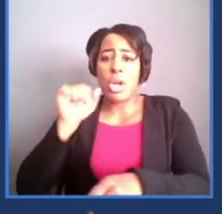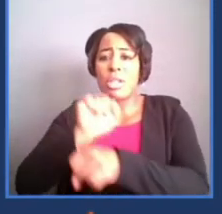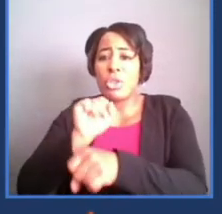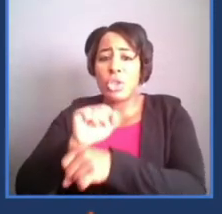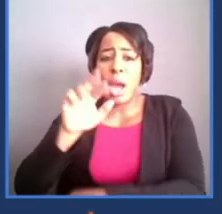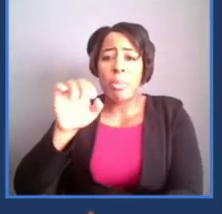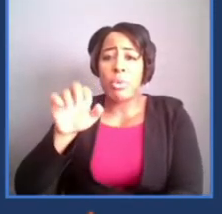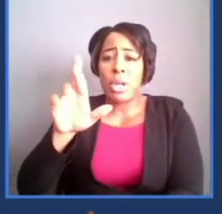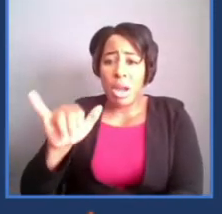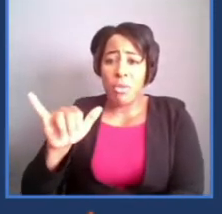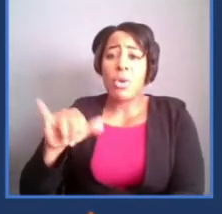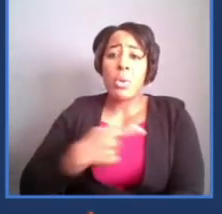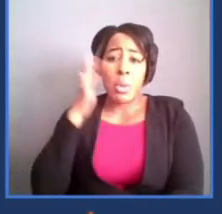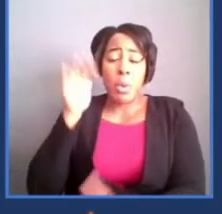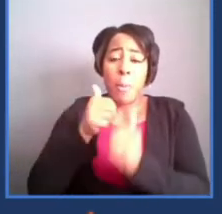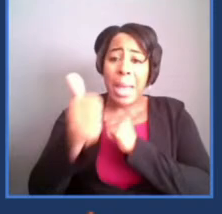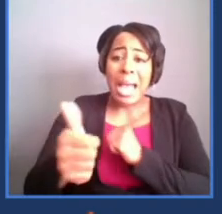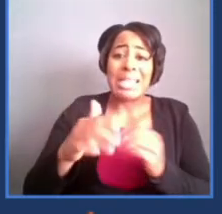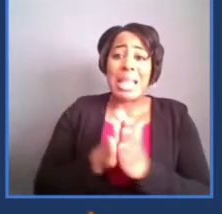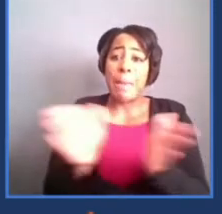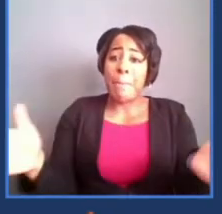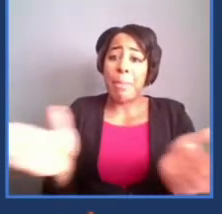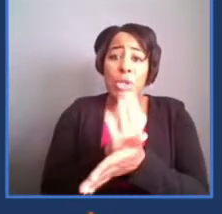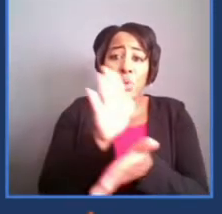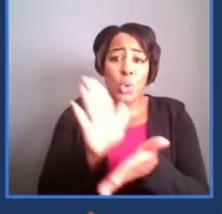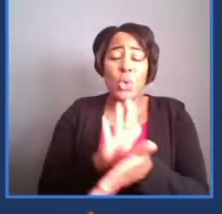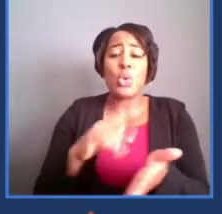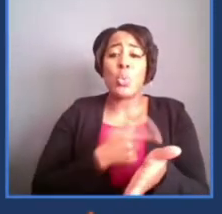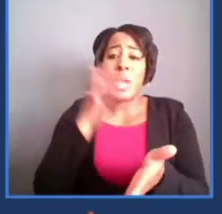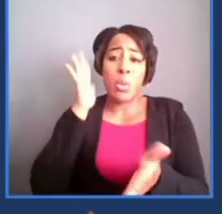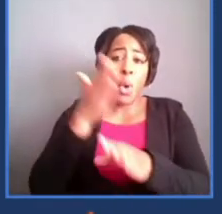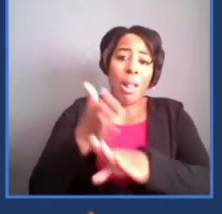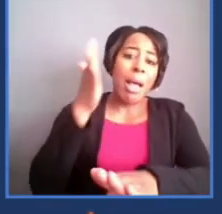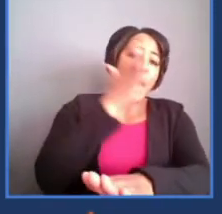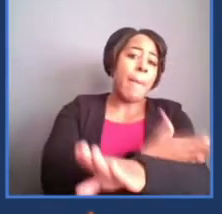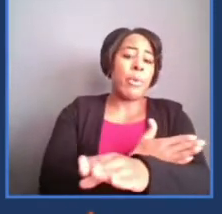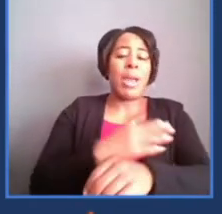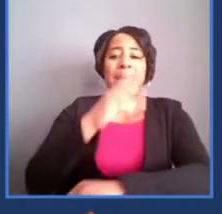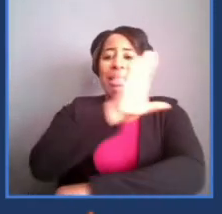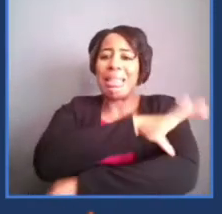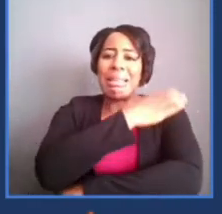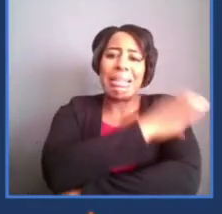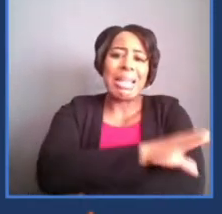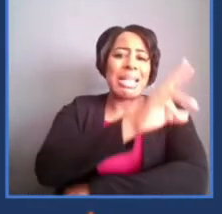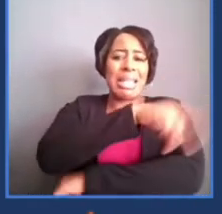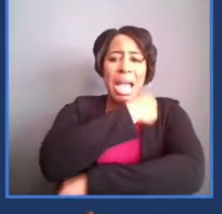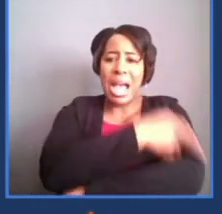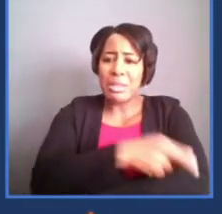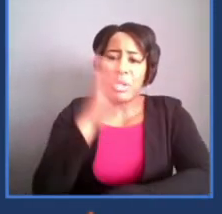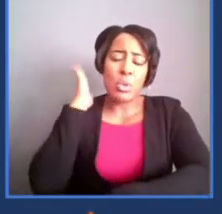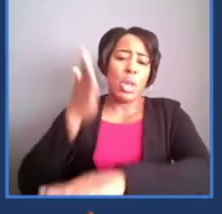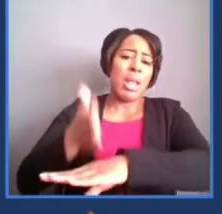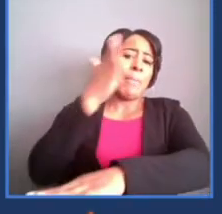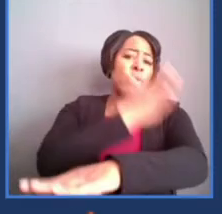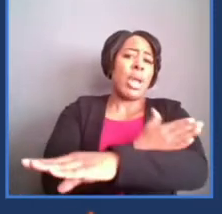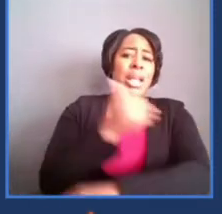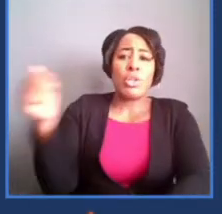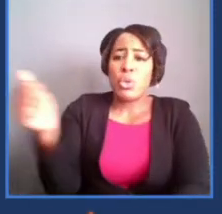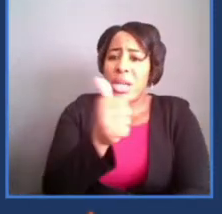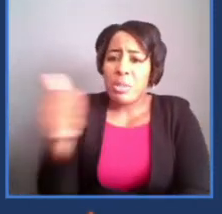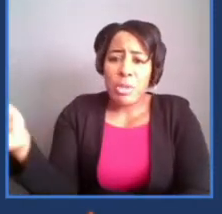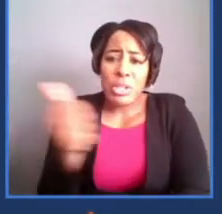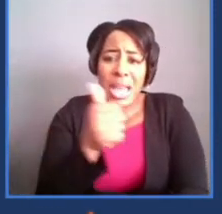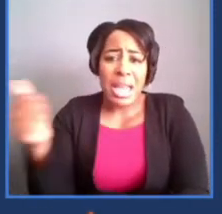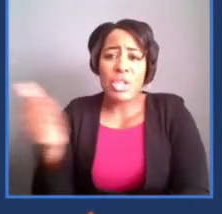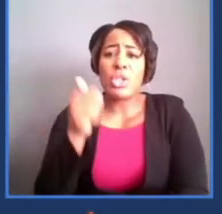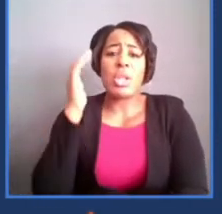public schools. We will build those clinics and hospitals. We'll upgrade transit and transportation to connect every county here in Metro Atlanta,